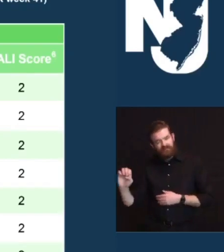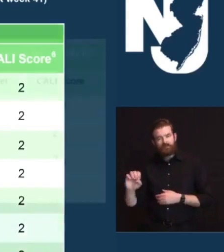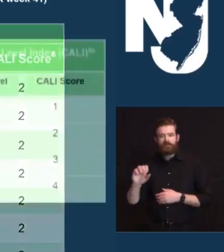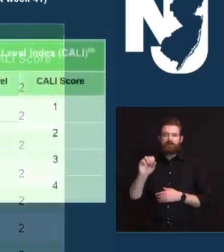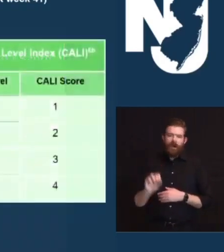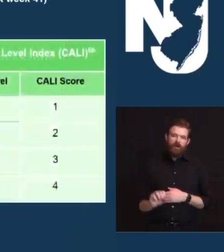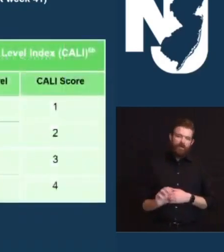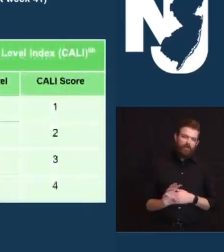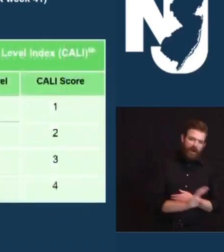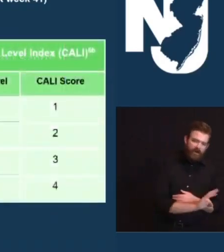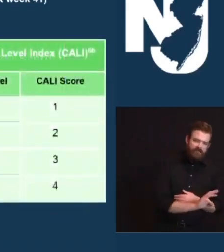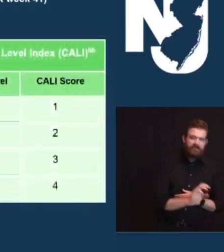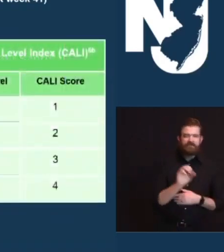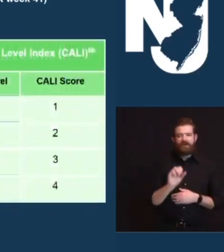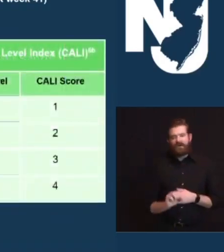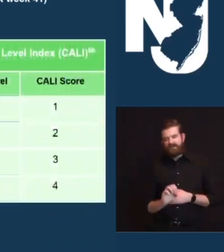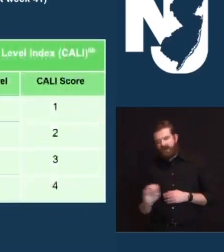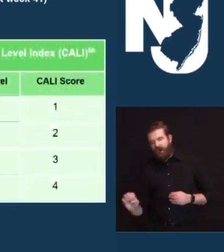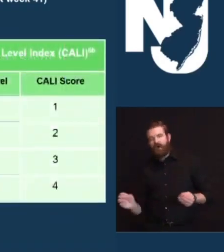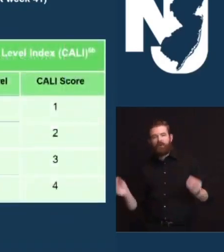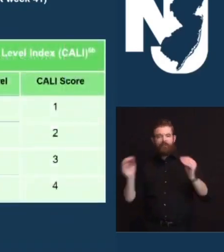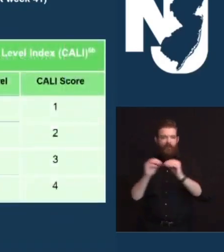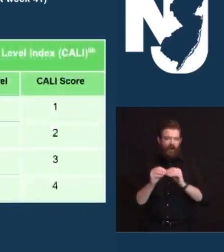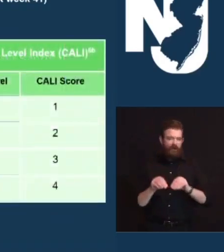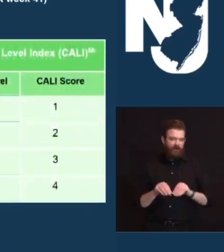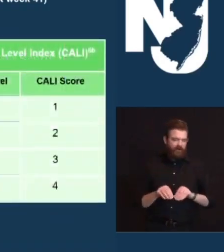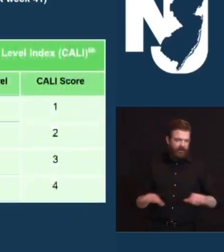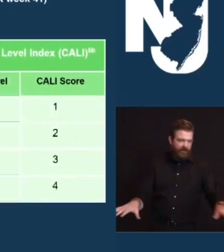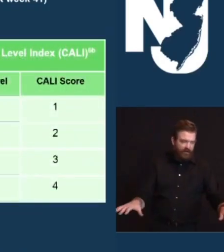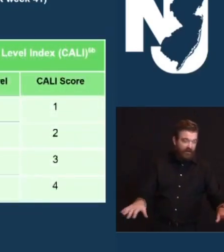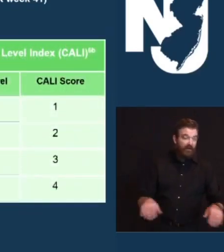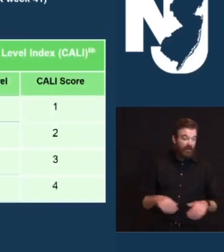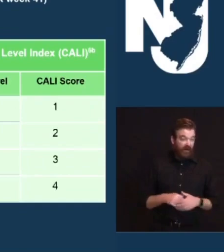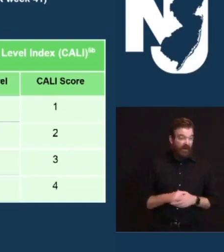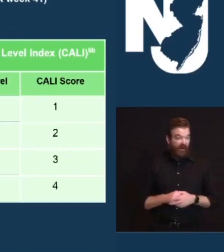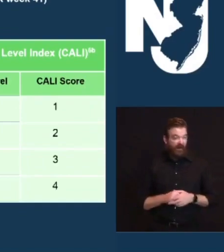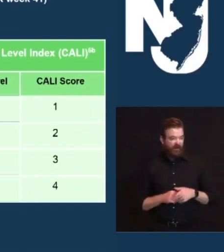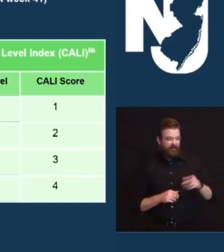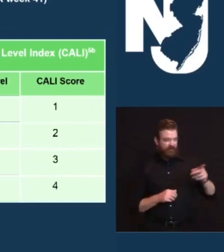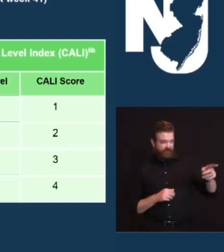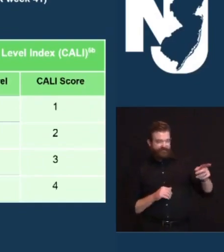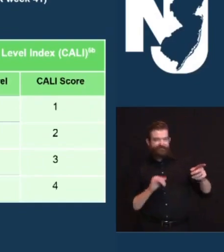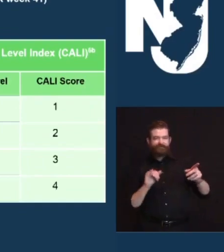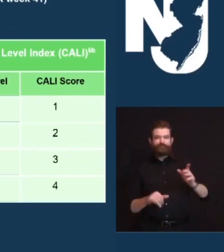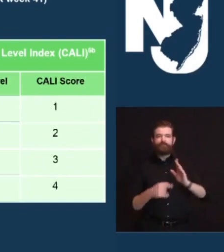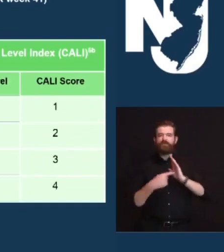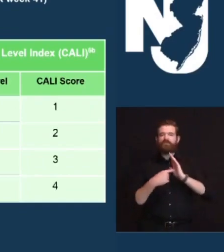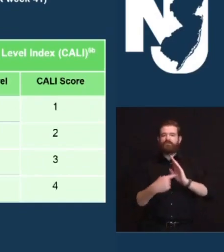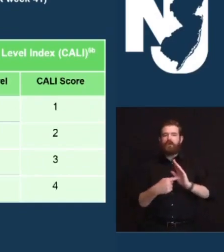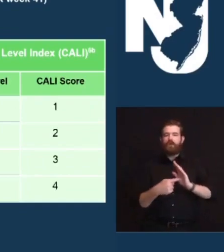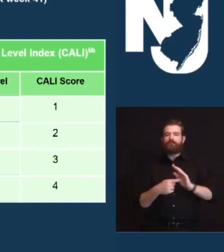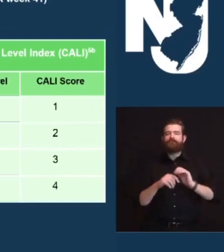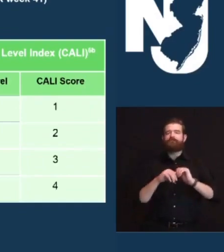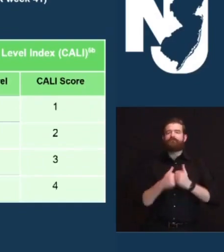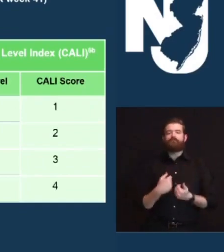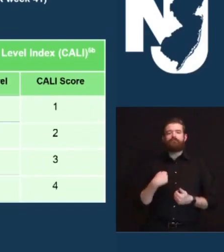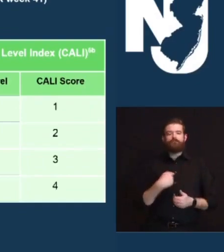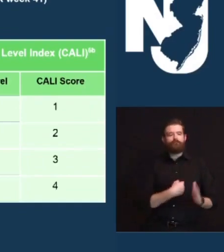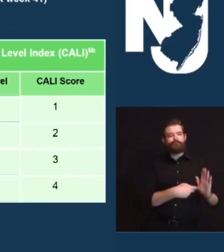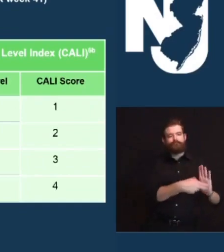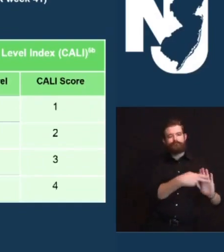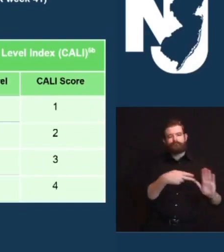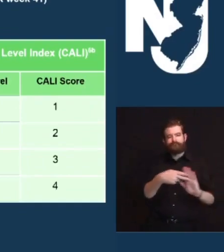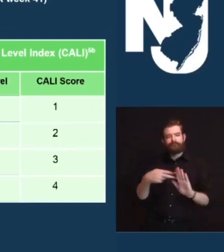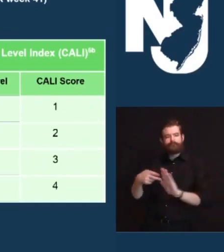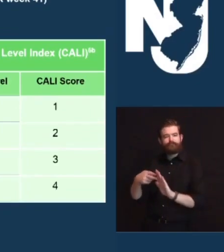This slide shows the factors that go into classifying activity levels in the regions and is posted on our website.